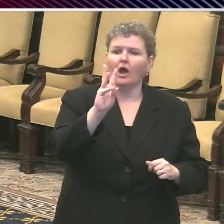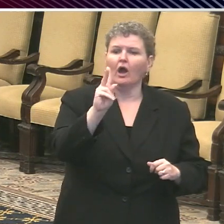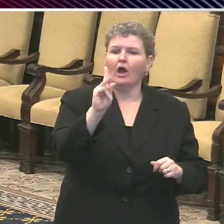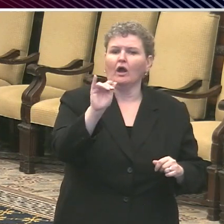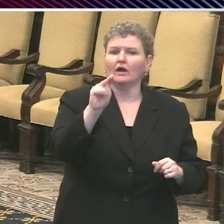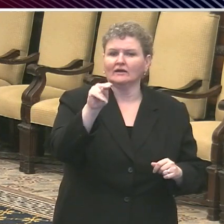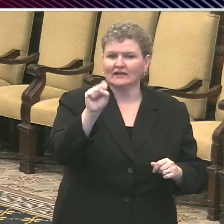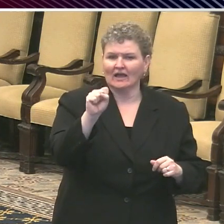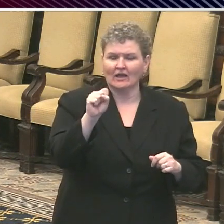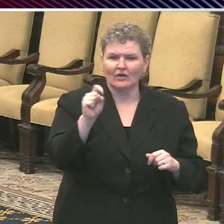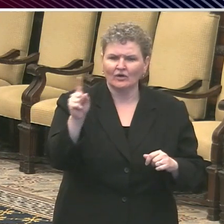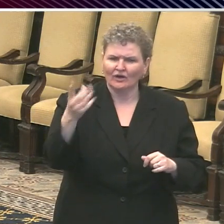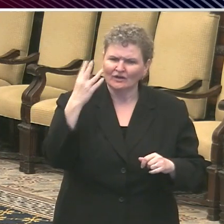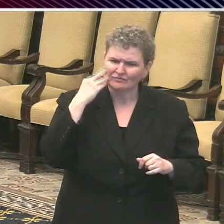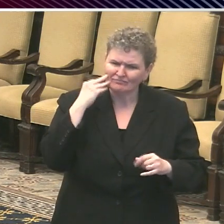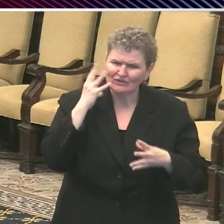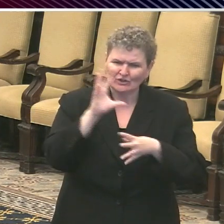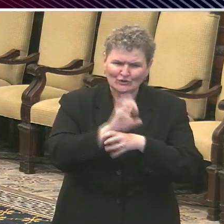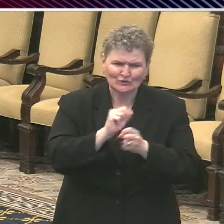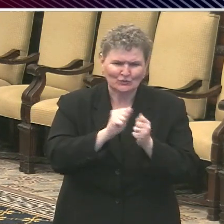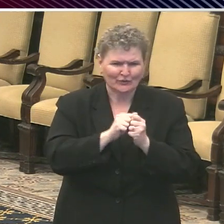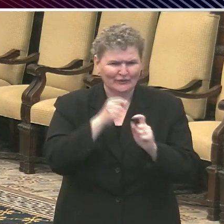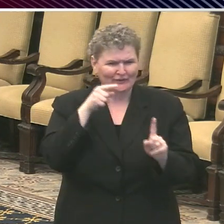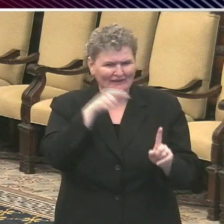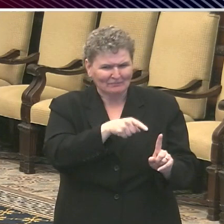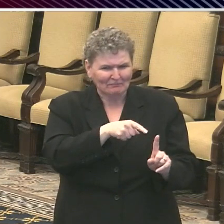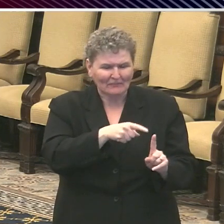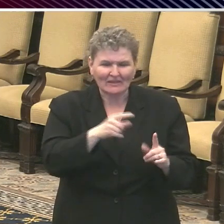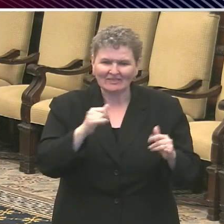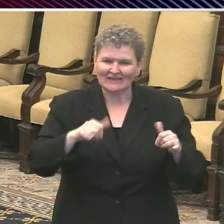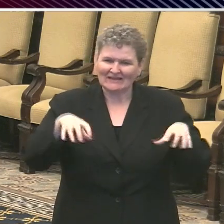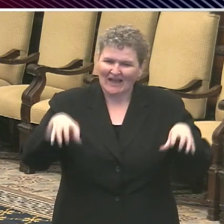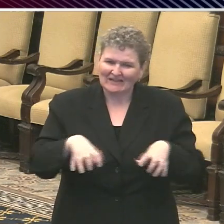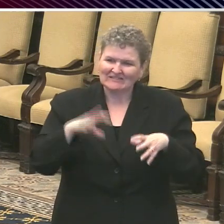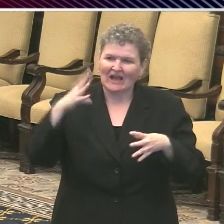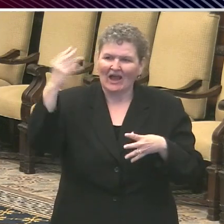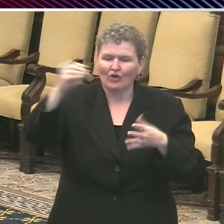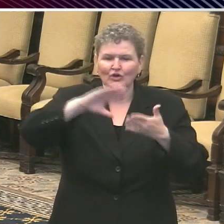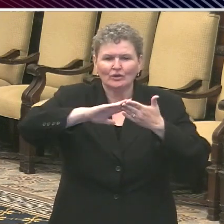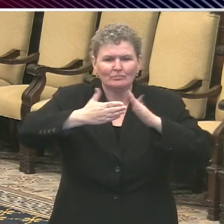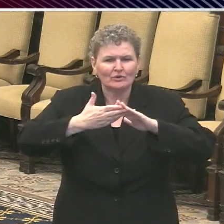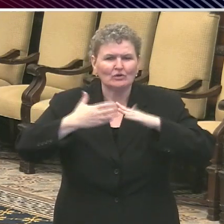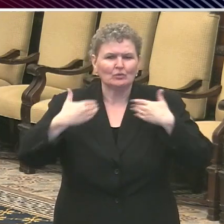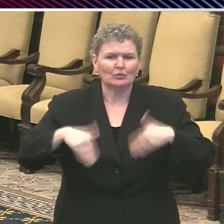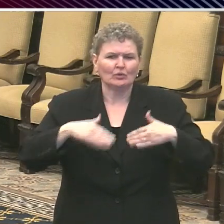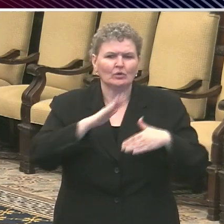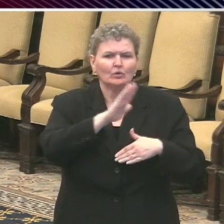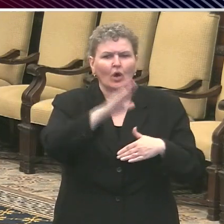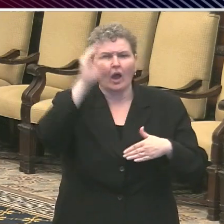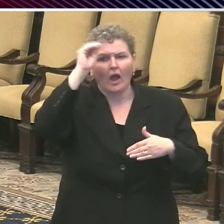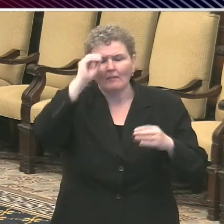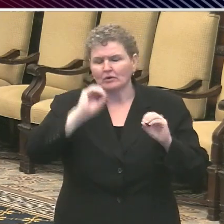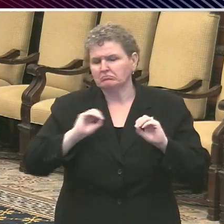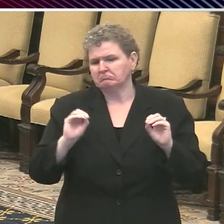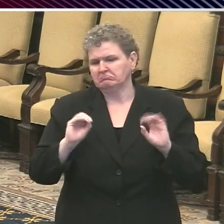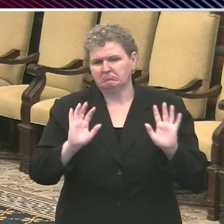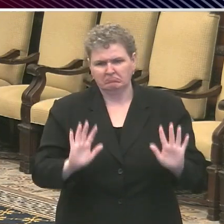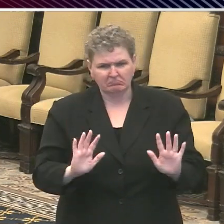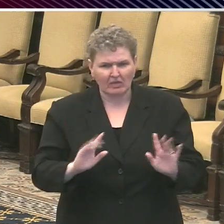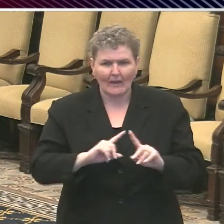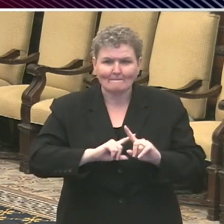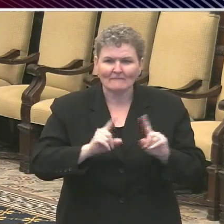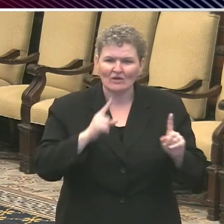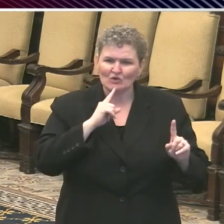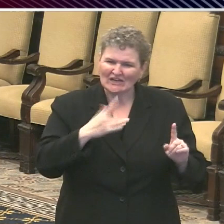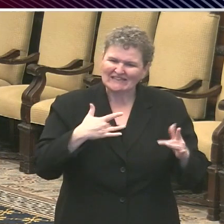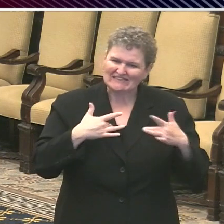that backfield making those big hits. But he's active in the community and he has an opinion, and he's concerned about policing, and he's